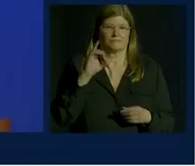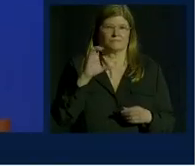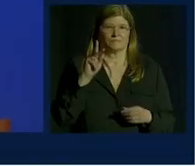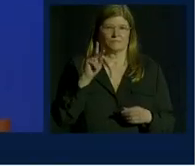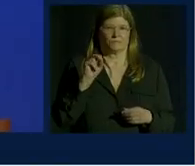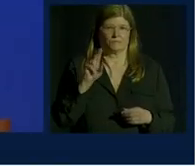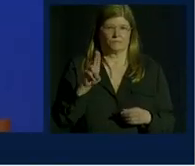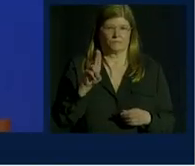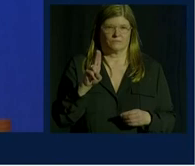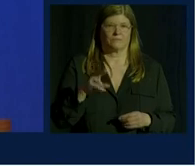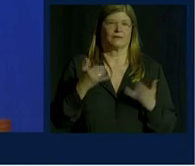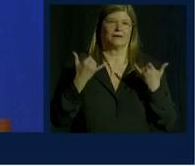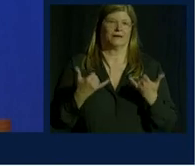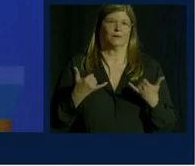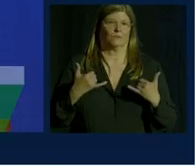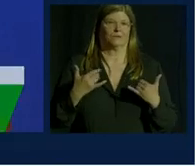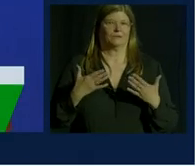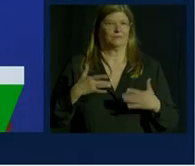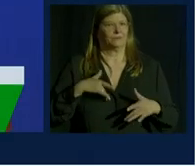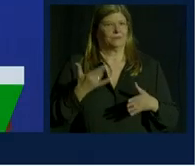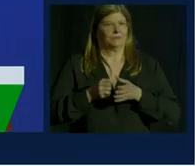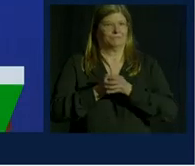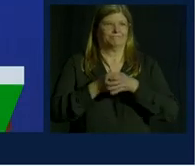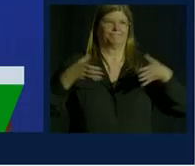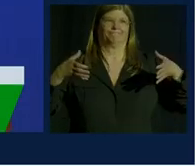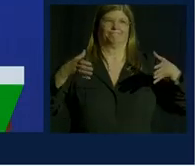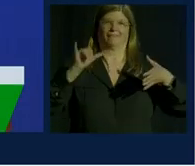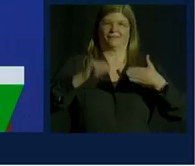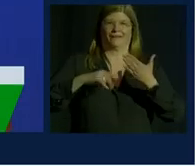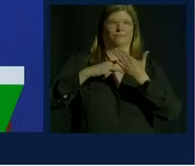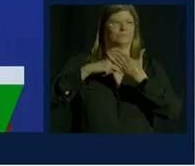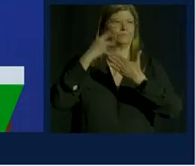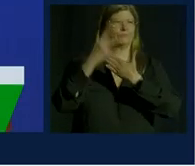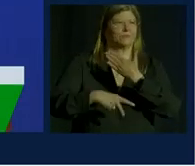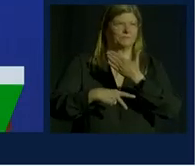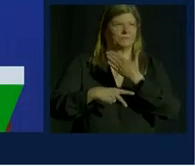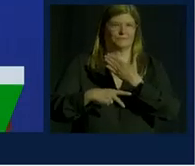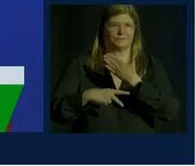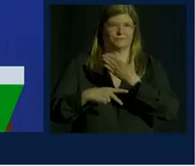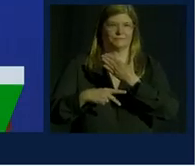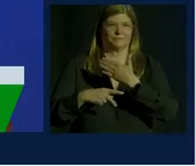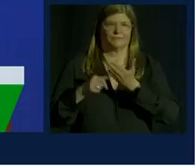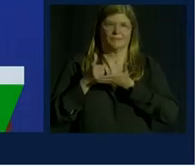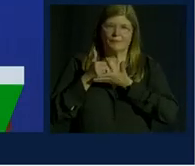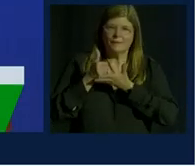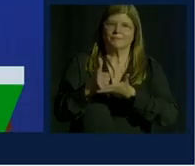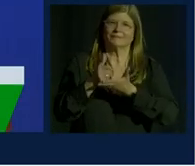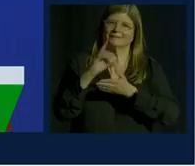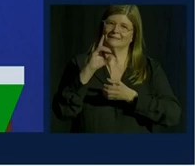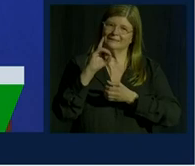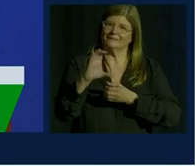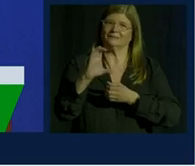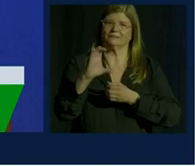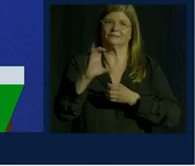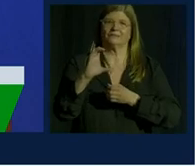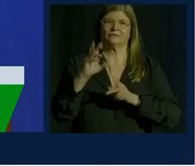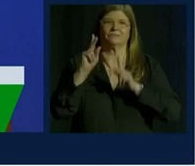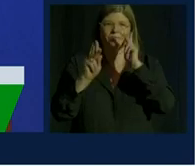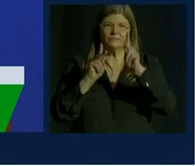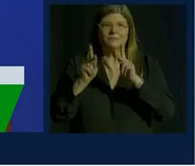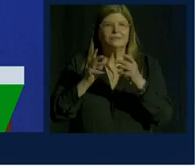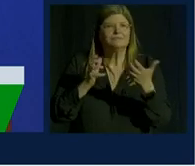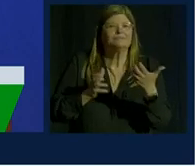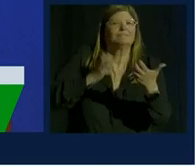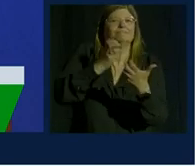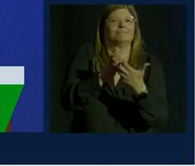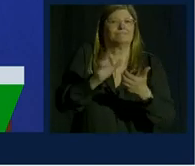look forward to even more district government employees achieving their home buying dreams with the support of Landed. Our next announcement is designed to help all